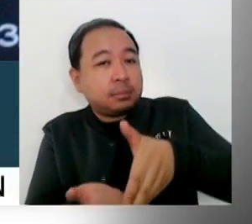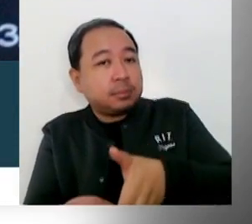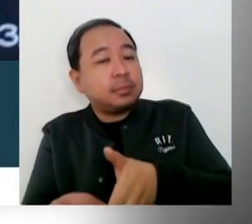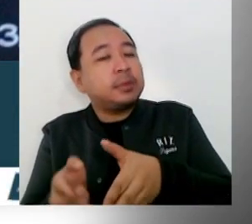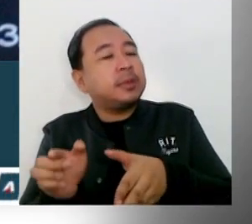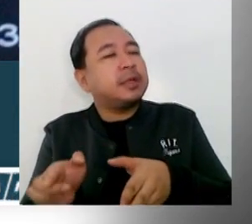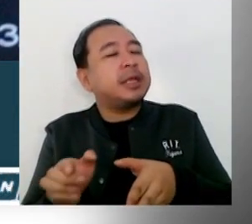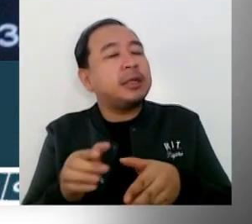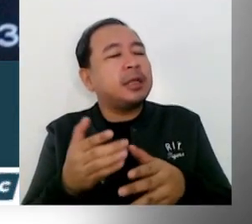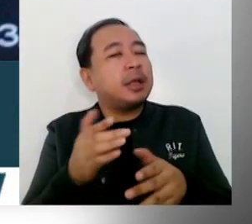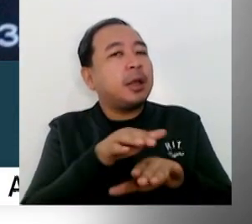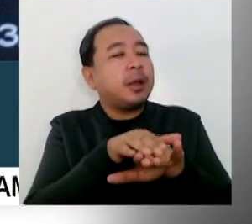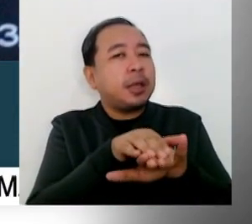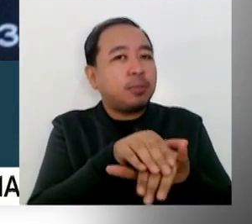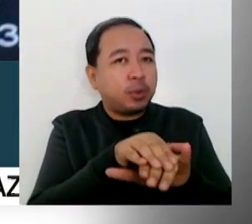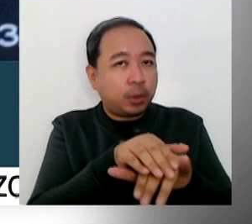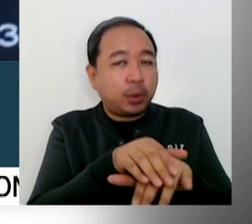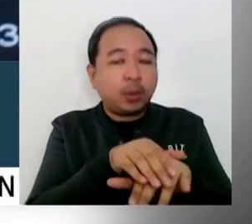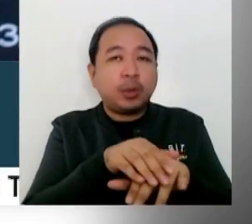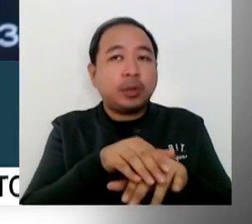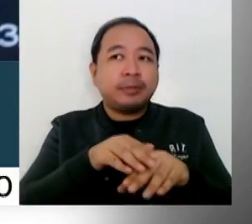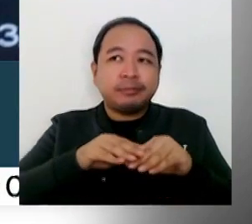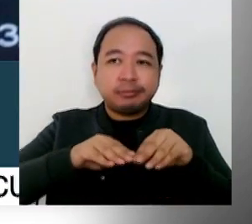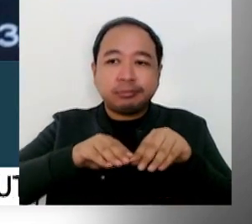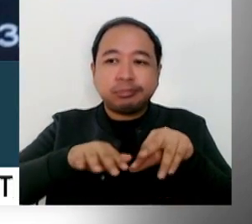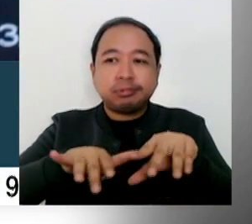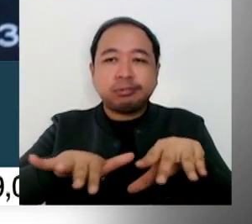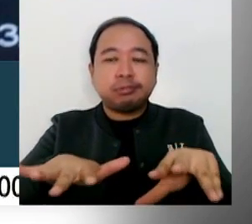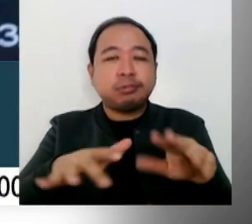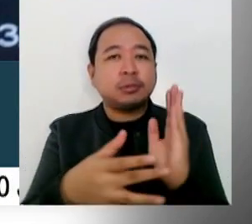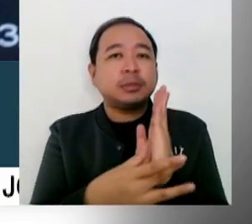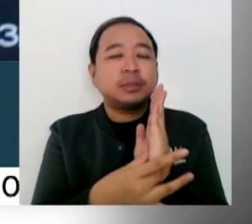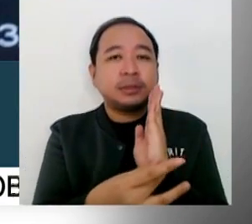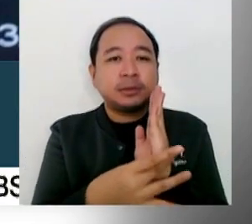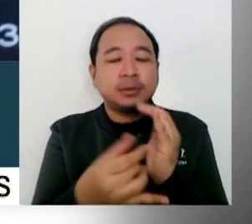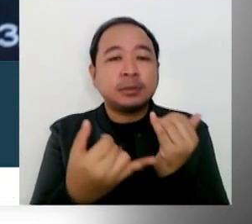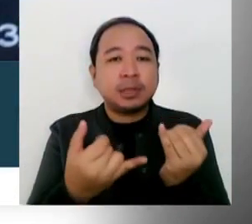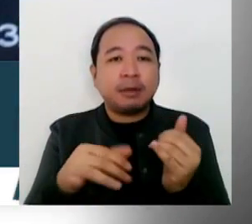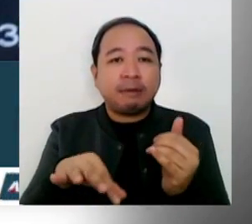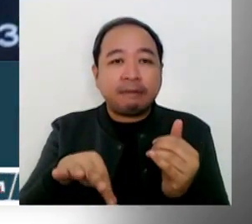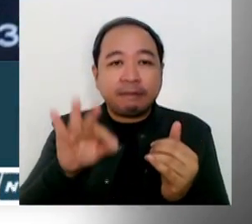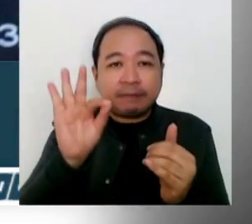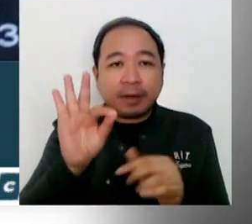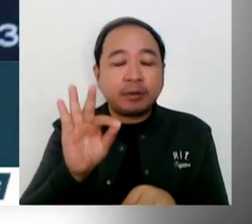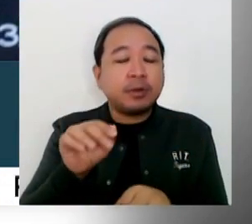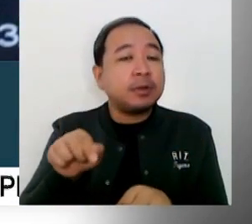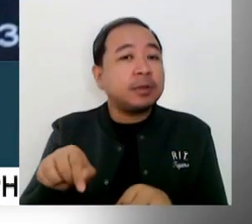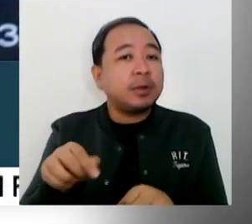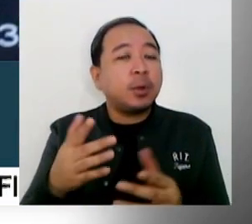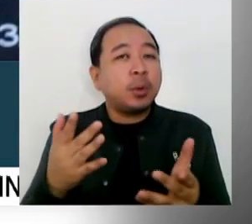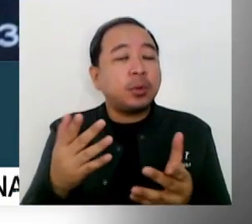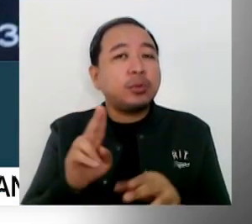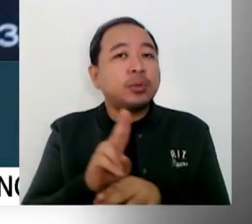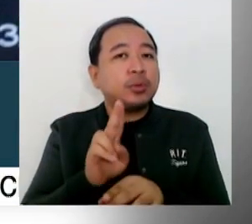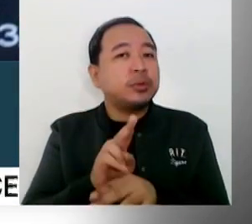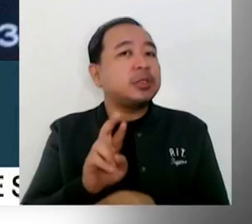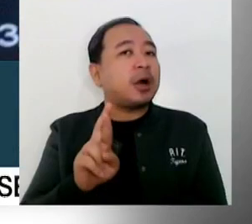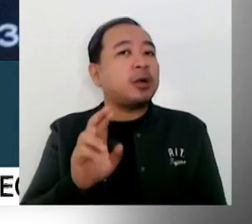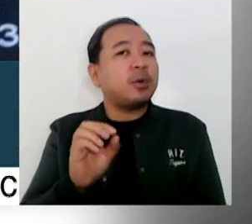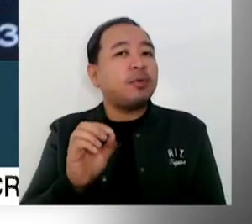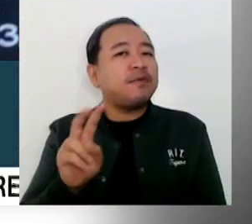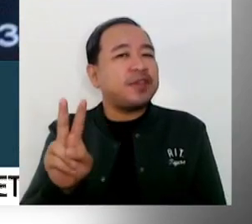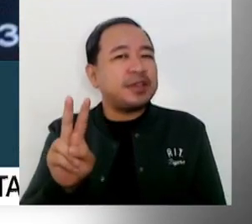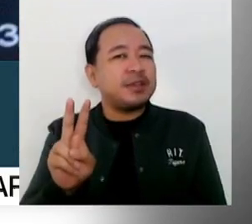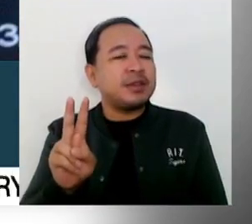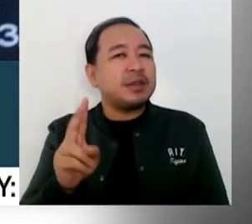Mindoro and neighboring provinces, the oil tanker was finally found under the sea using a remotely operated vehicle or ROV that